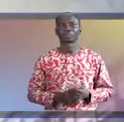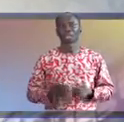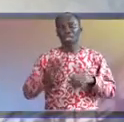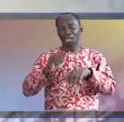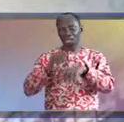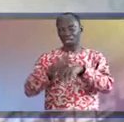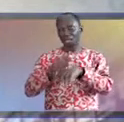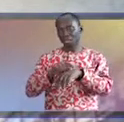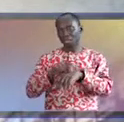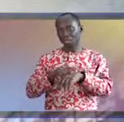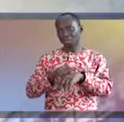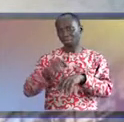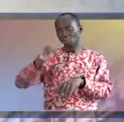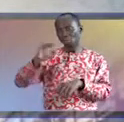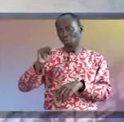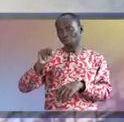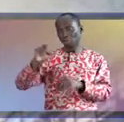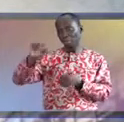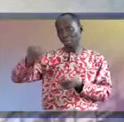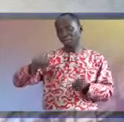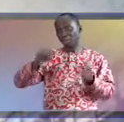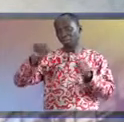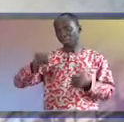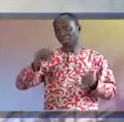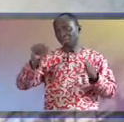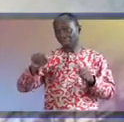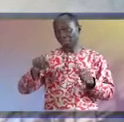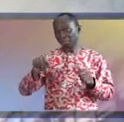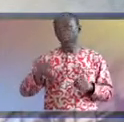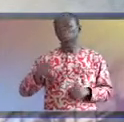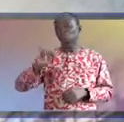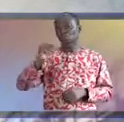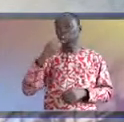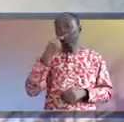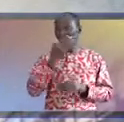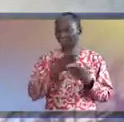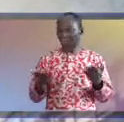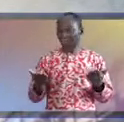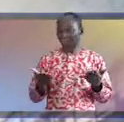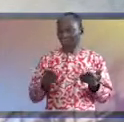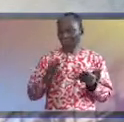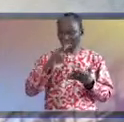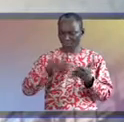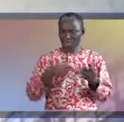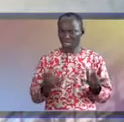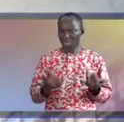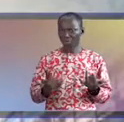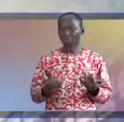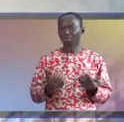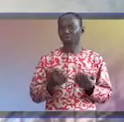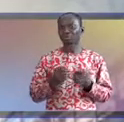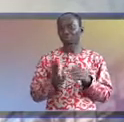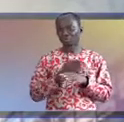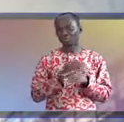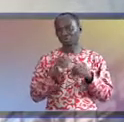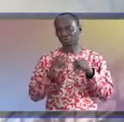na e wose e kan sa text no de edi kan se yekọ marko asempa eti ba kun chiche mu